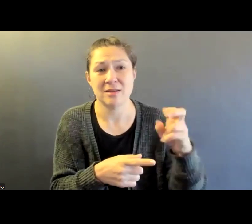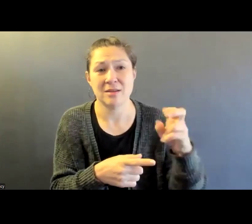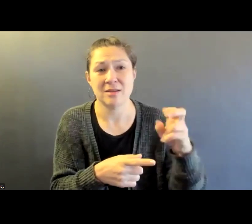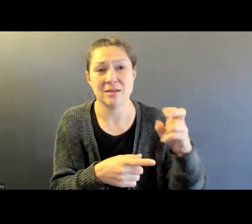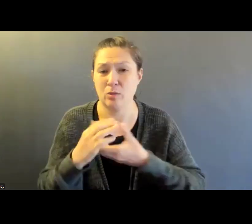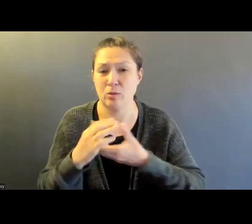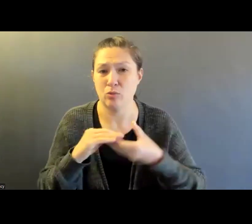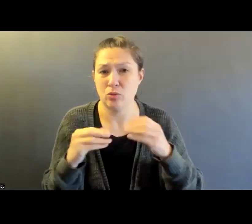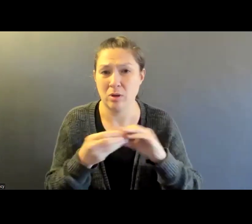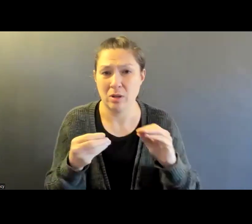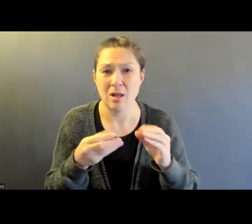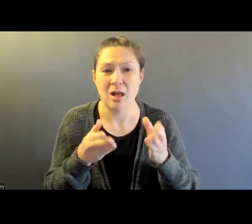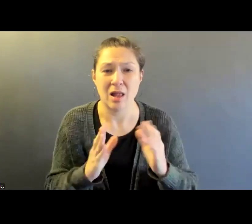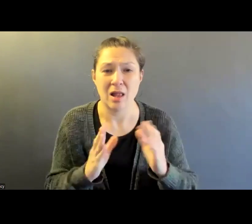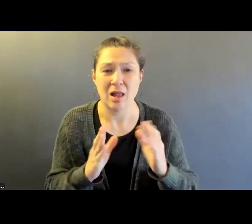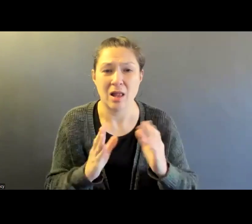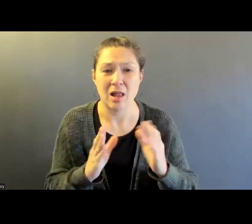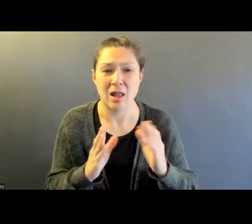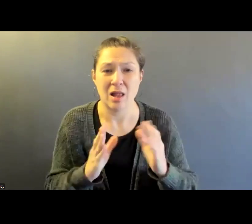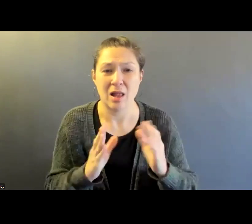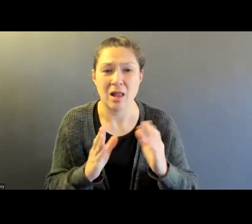Take some aggregate data and